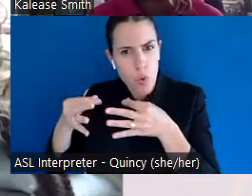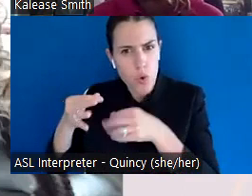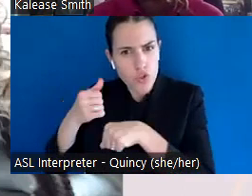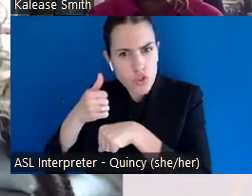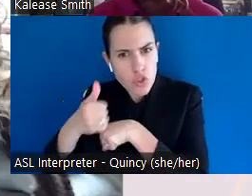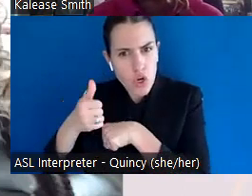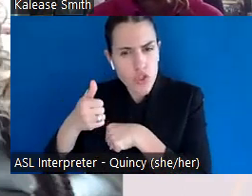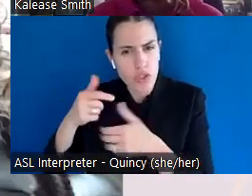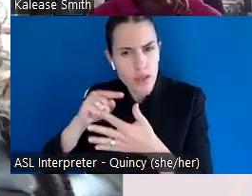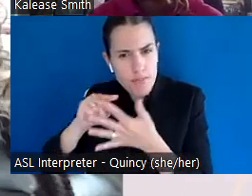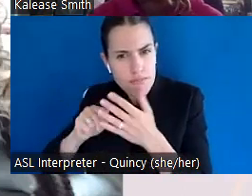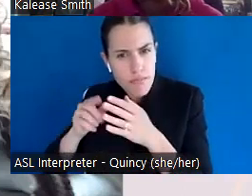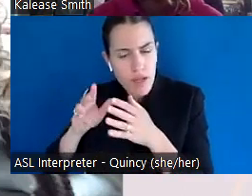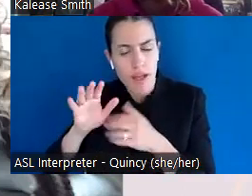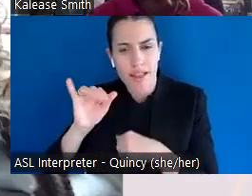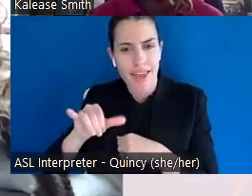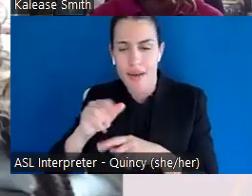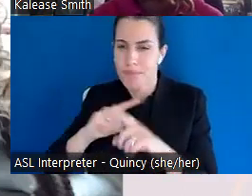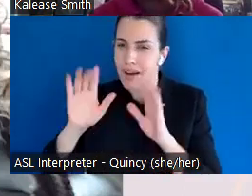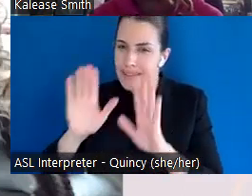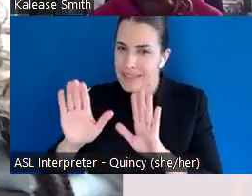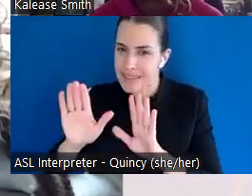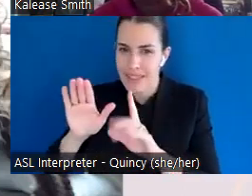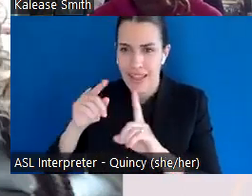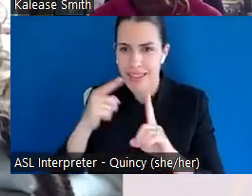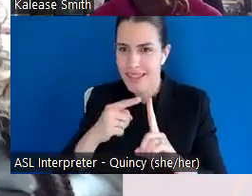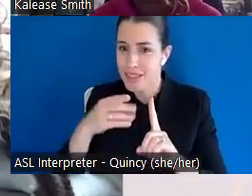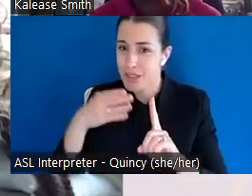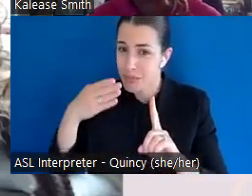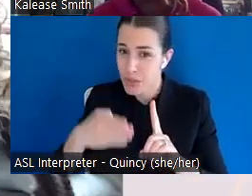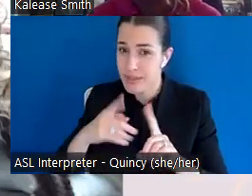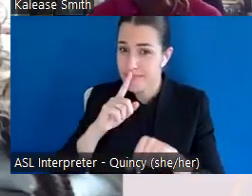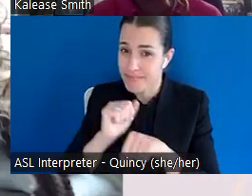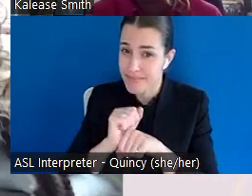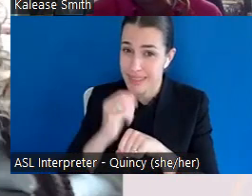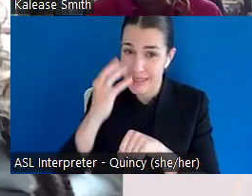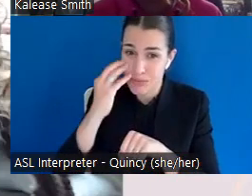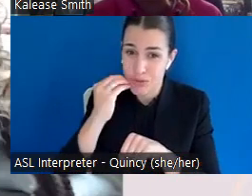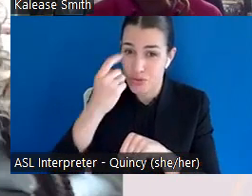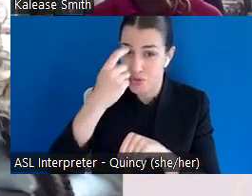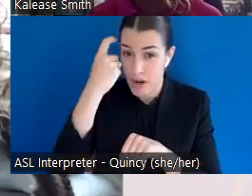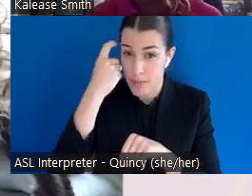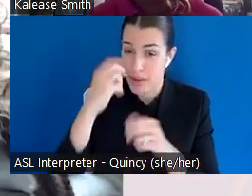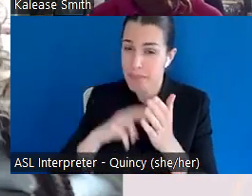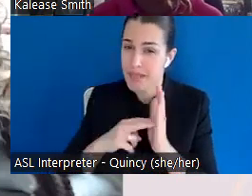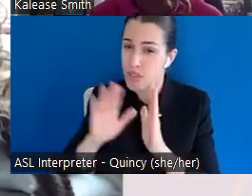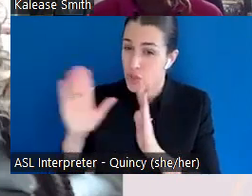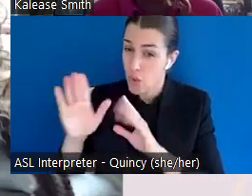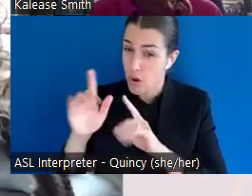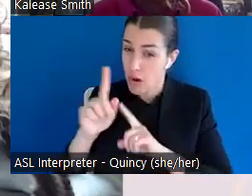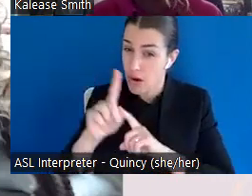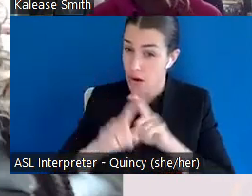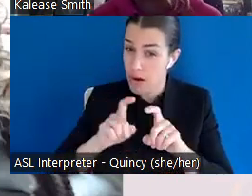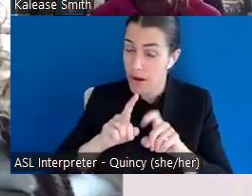And it's still about this person has been traumatized. So how can I ask them questions that I won't